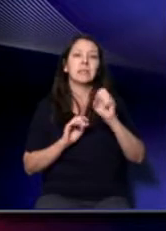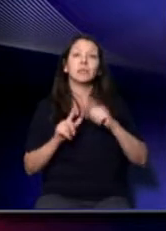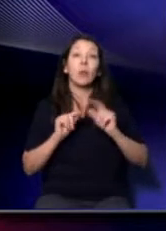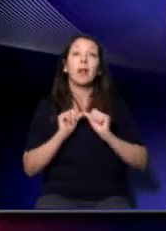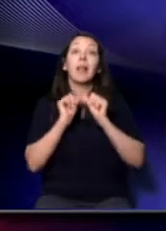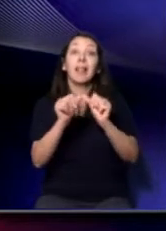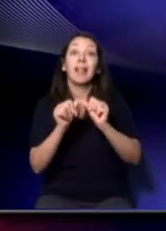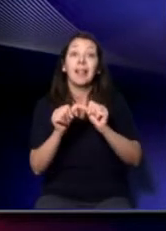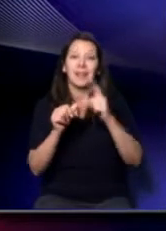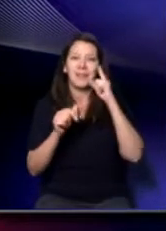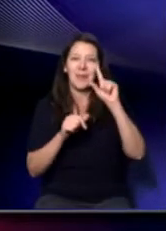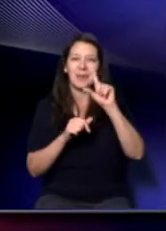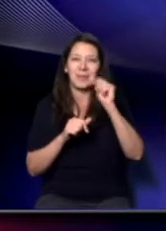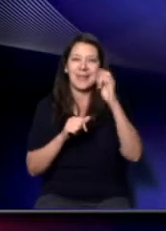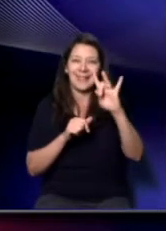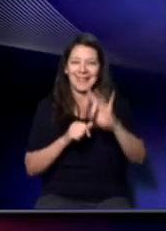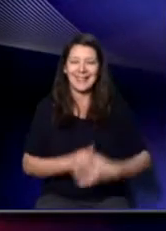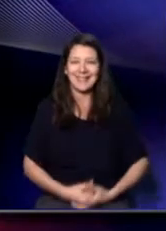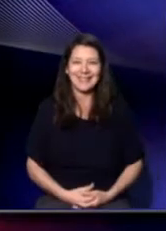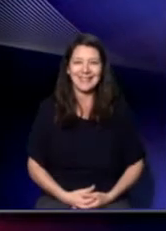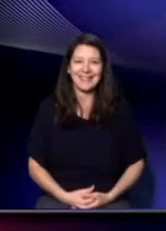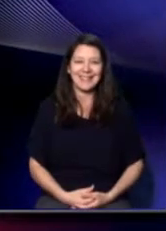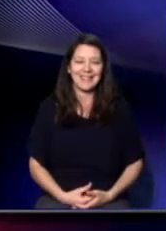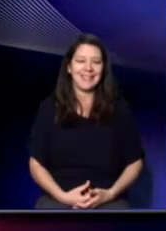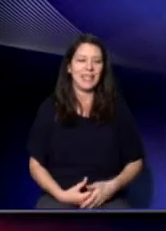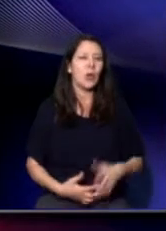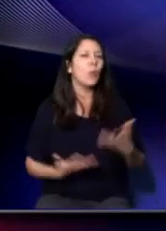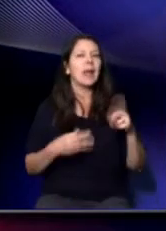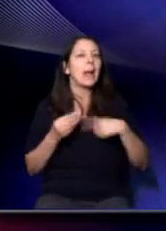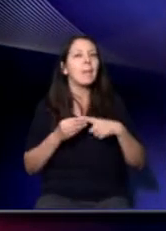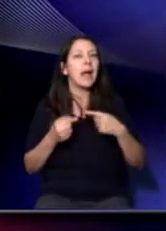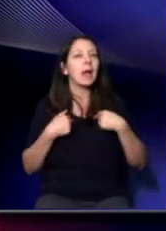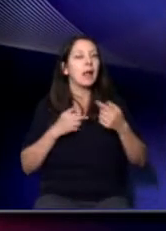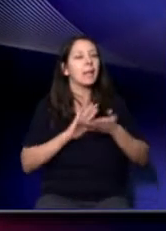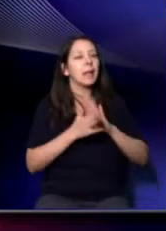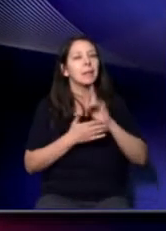2018. How about for secretary?